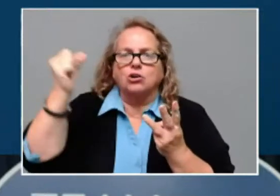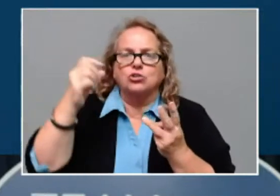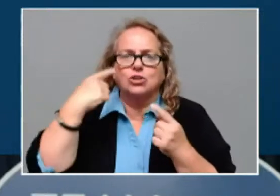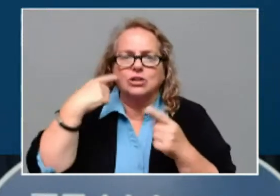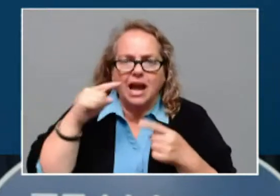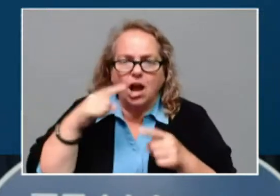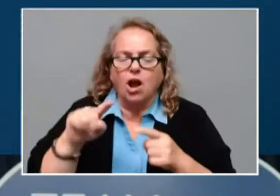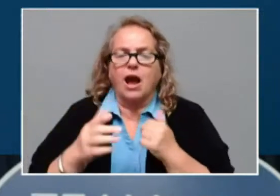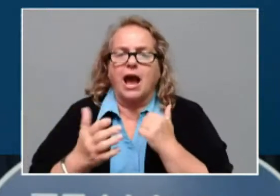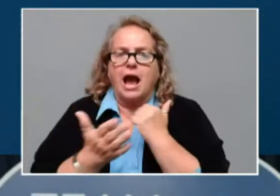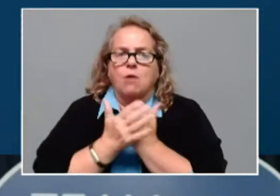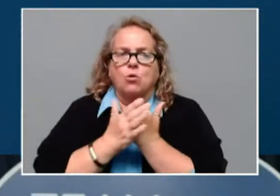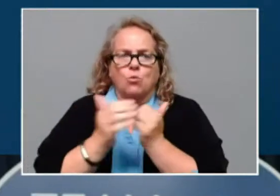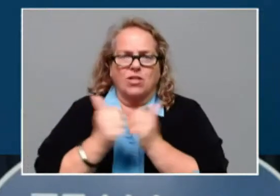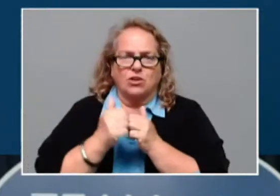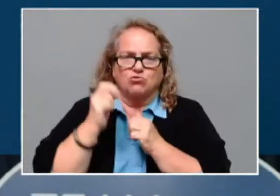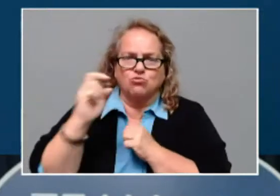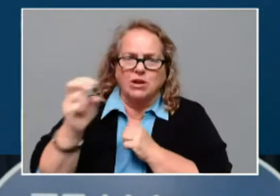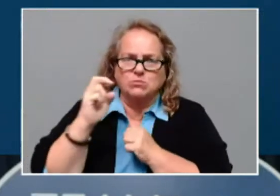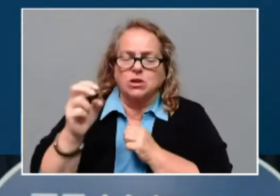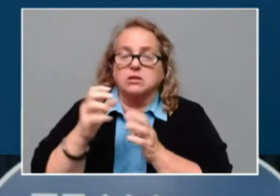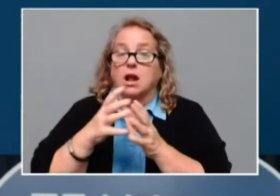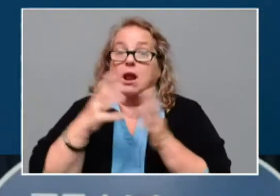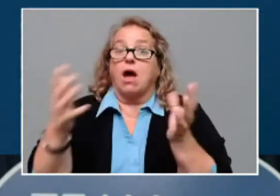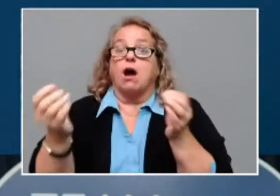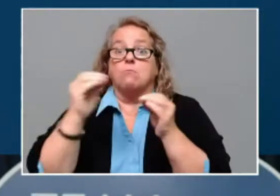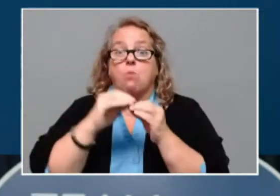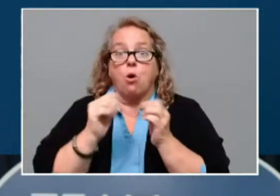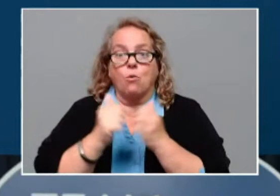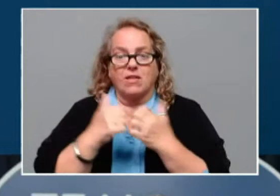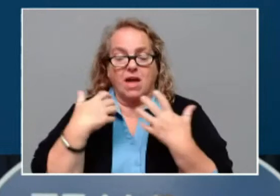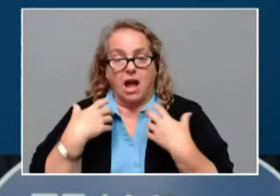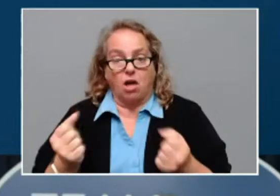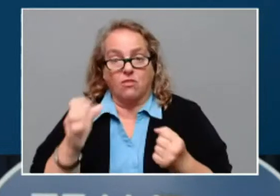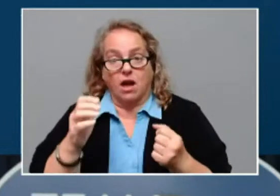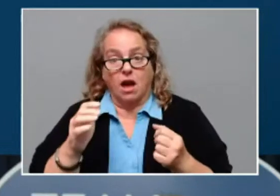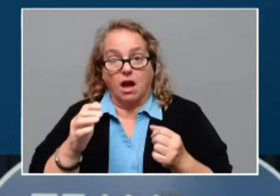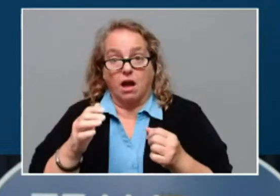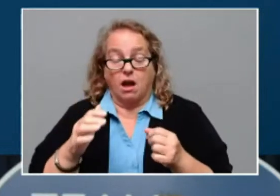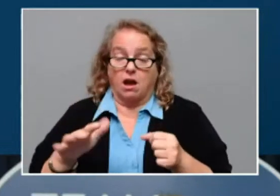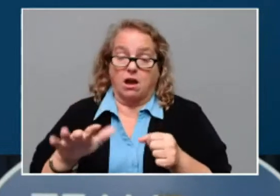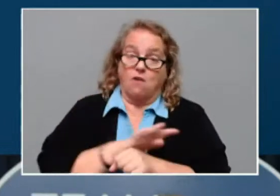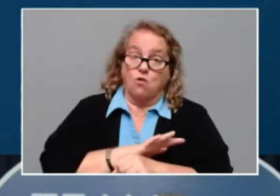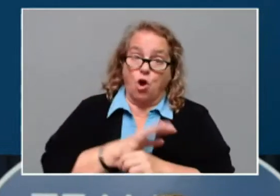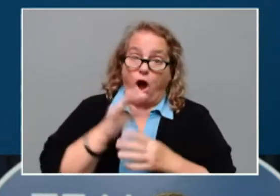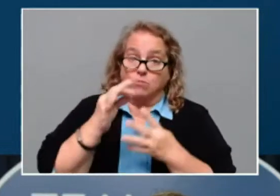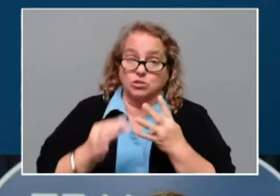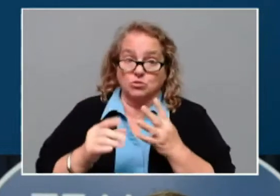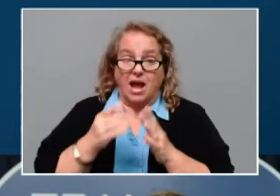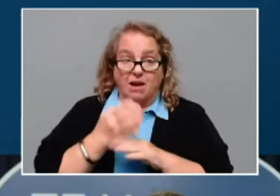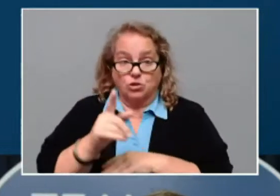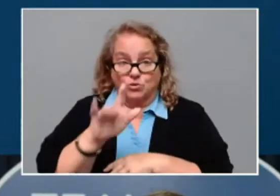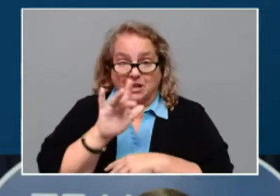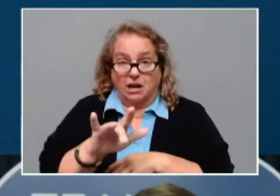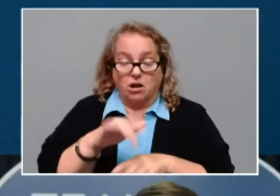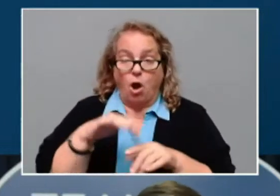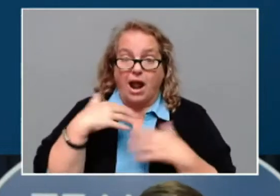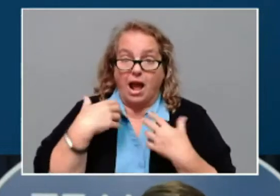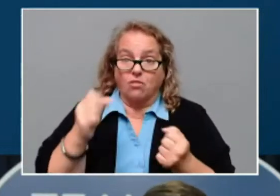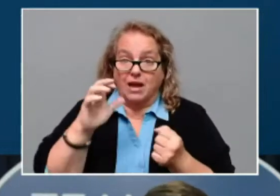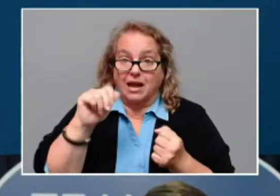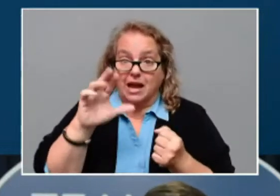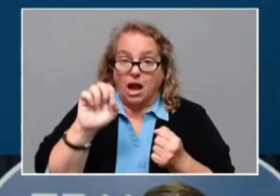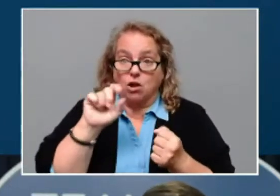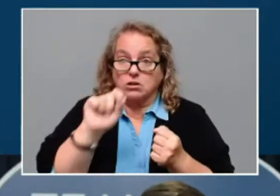much more, including health coverage options after clicking on the healthcare.gov link. Connect relaunched